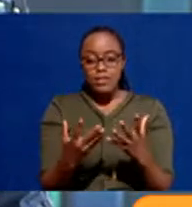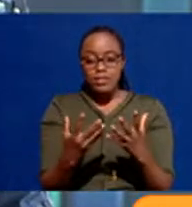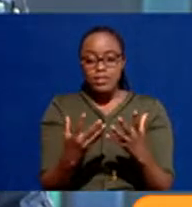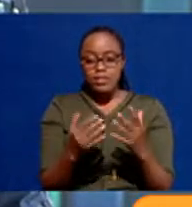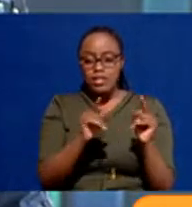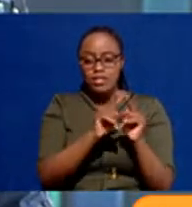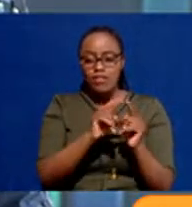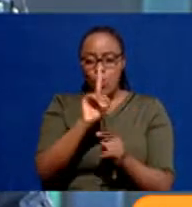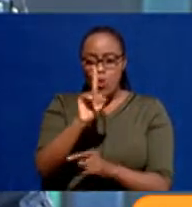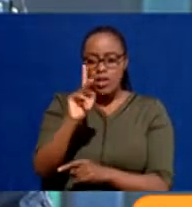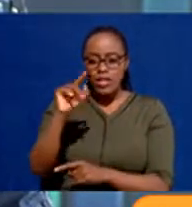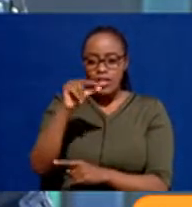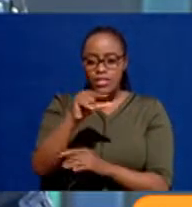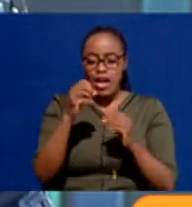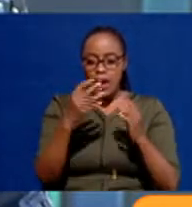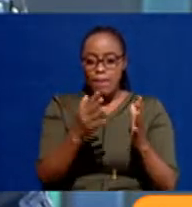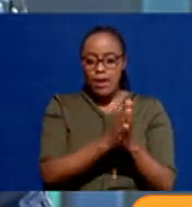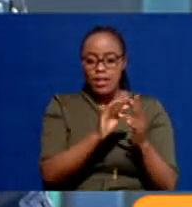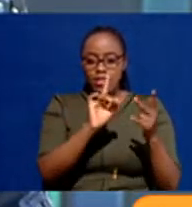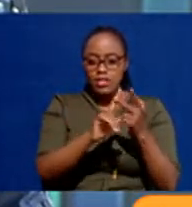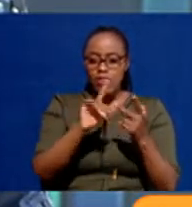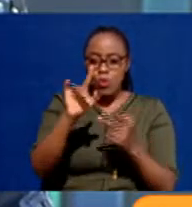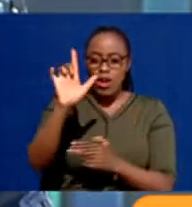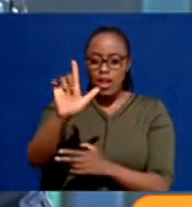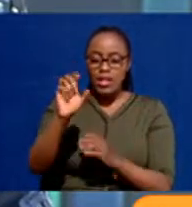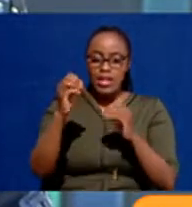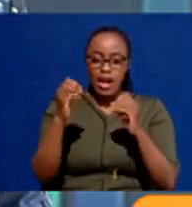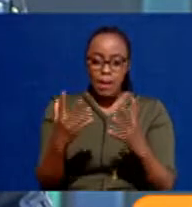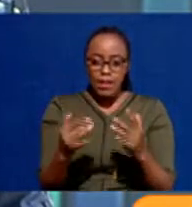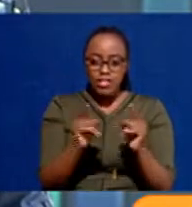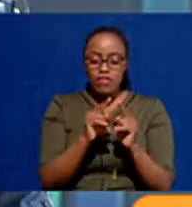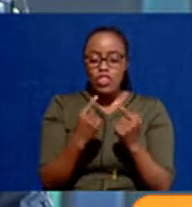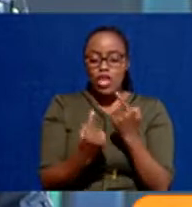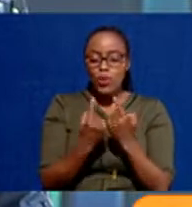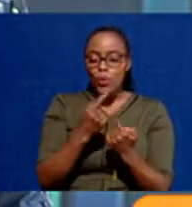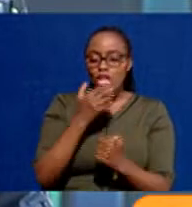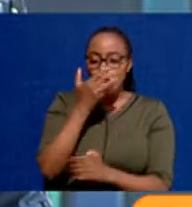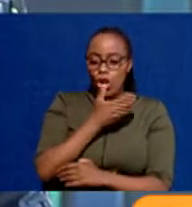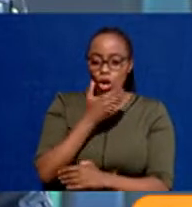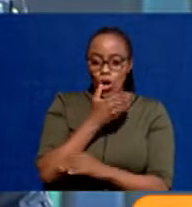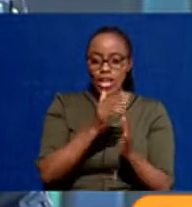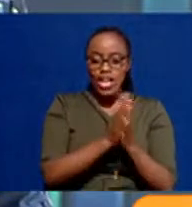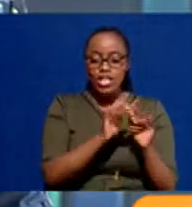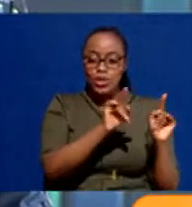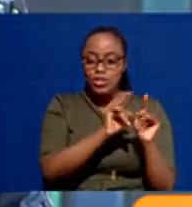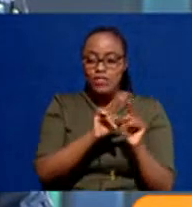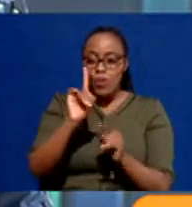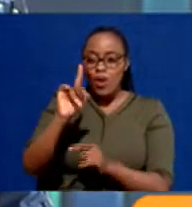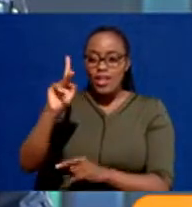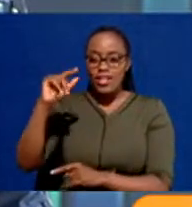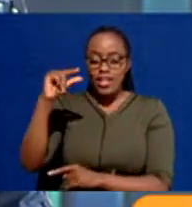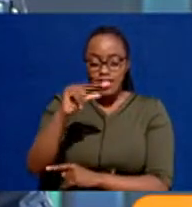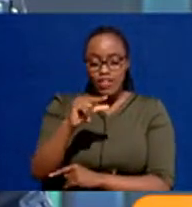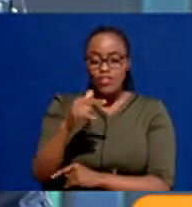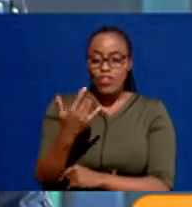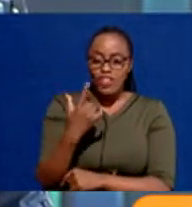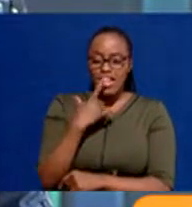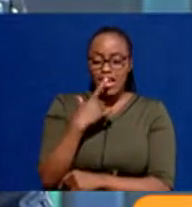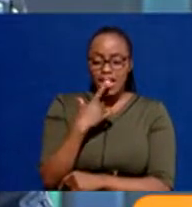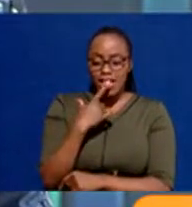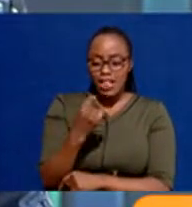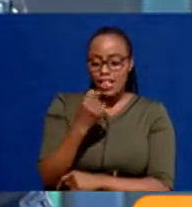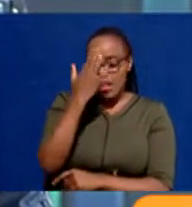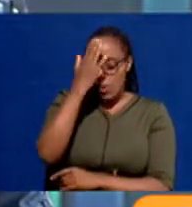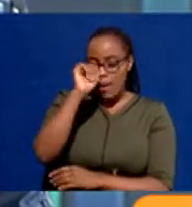a kilo of rice will come, how much a liter of cooking oil, and how much a kilo of beans, so that